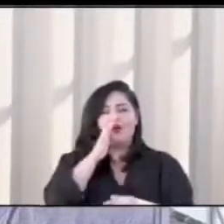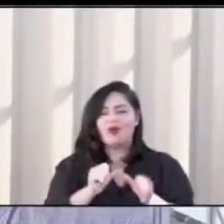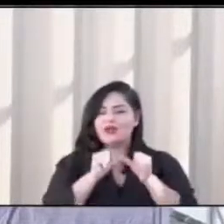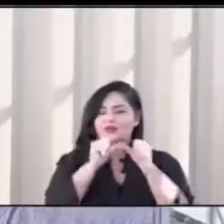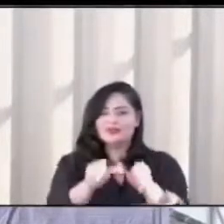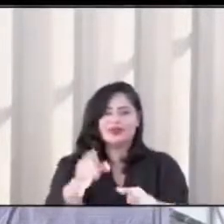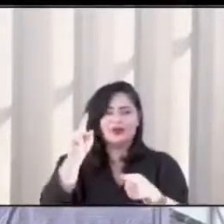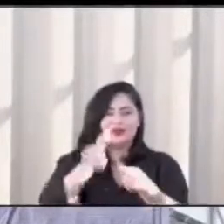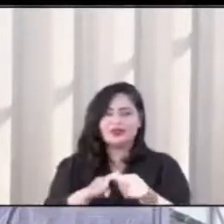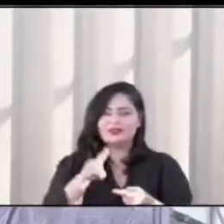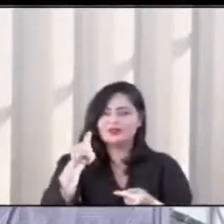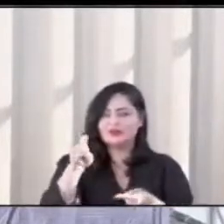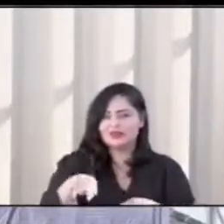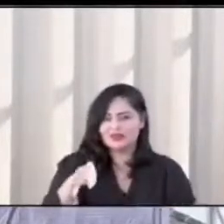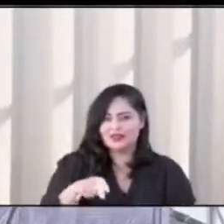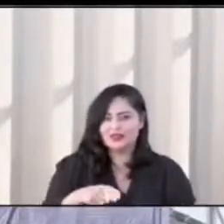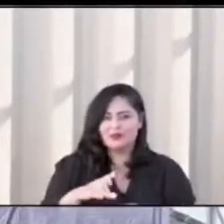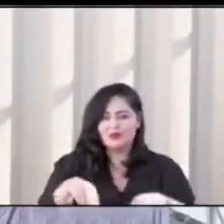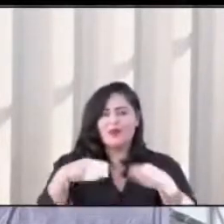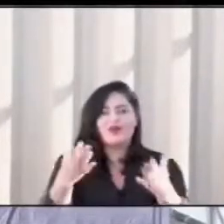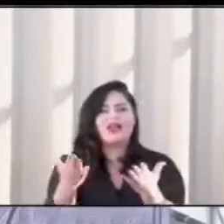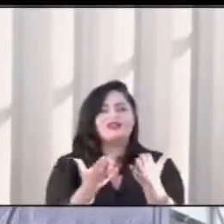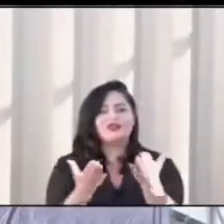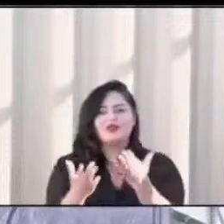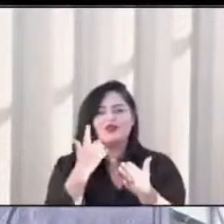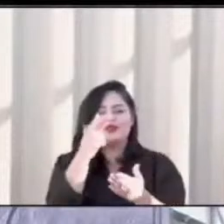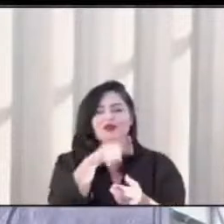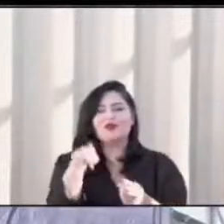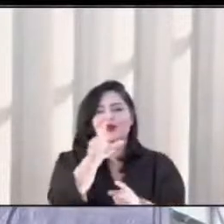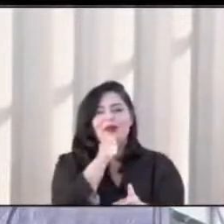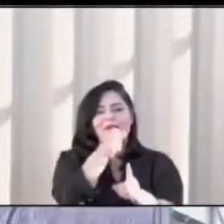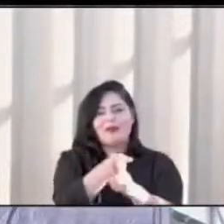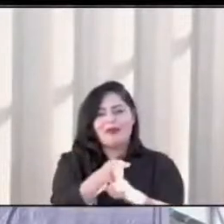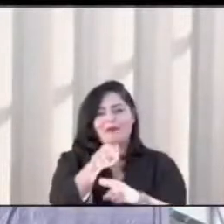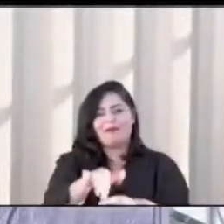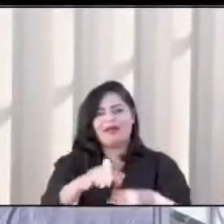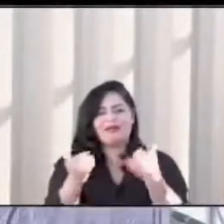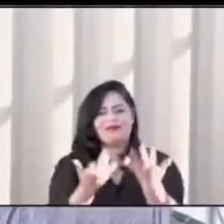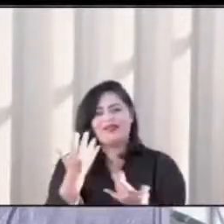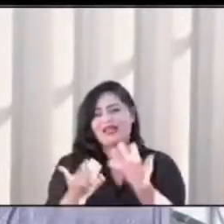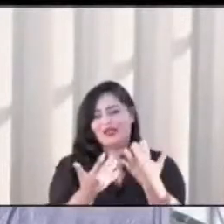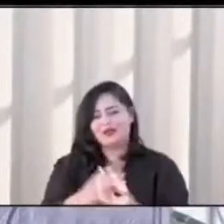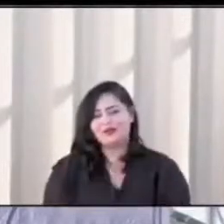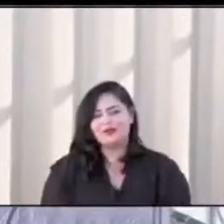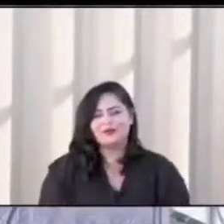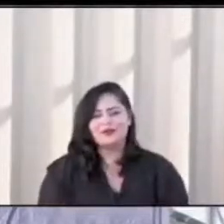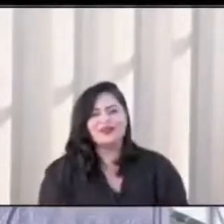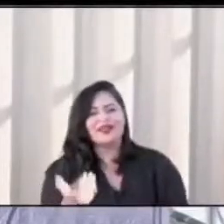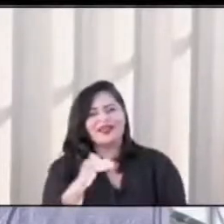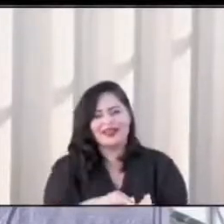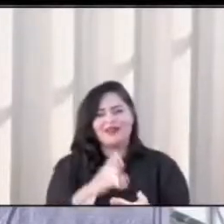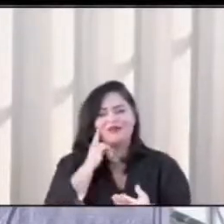long as necessary to provide services to those impacted by the Palisades wildfire. Again, for more detailed information, such